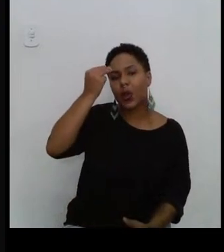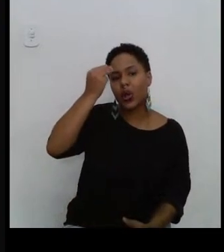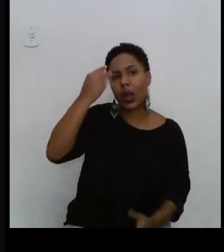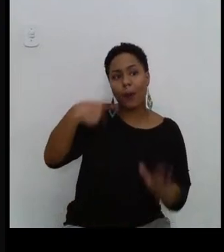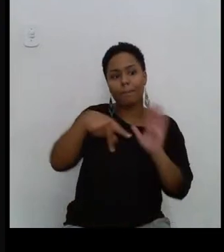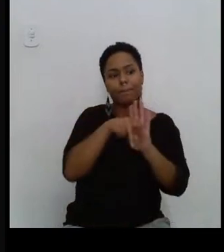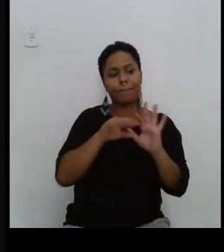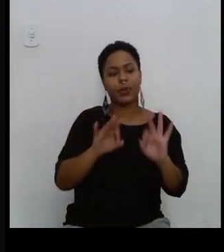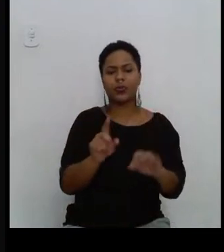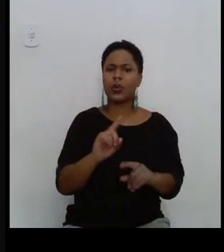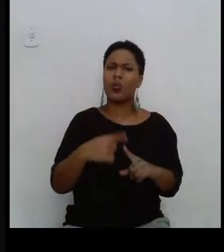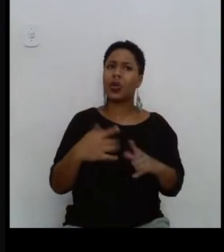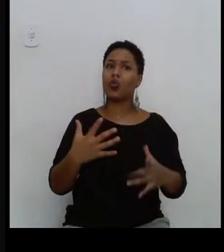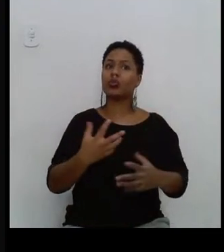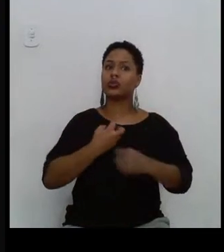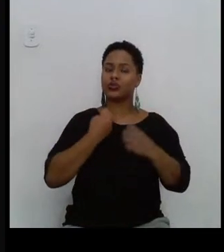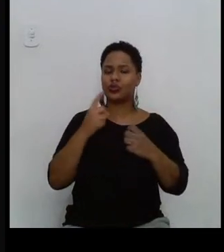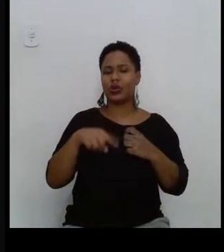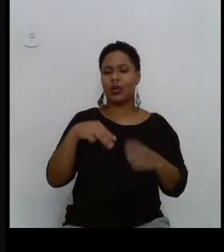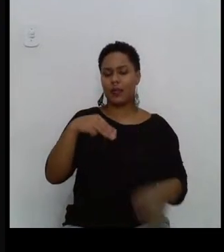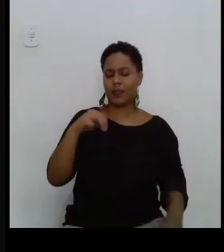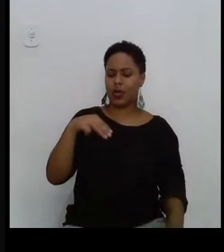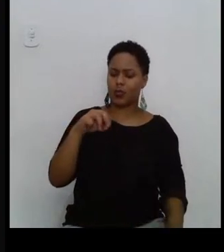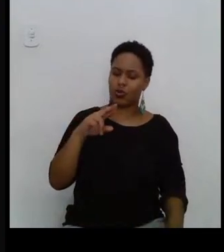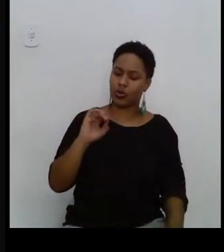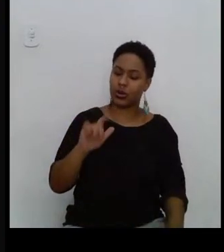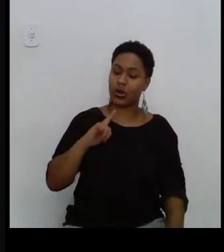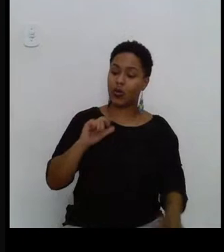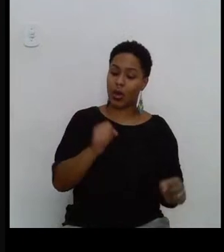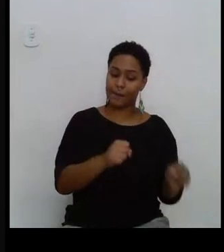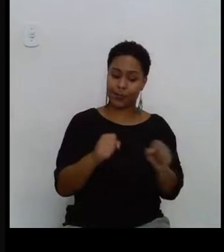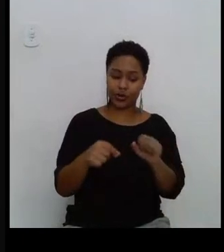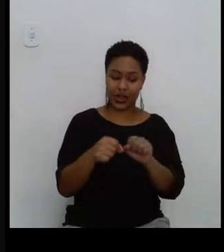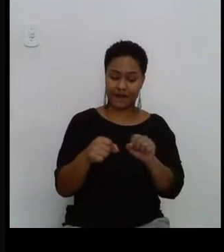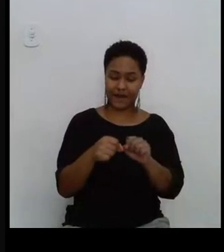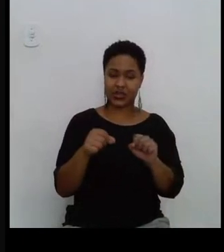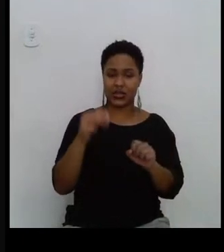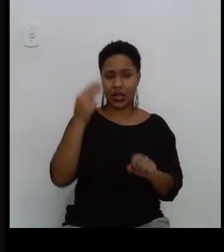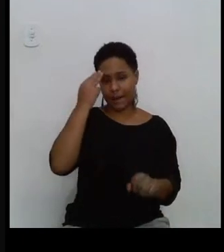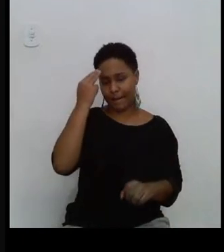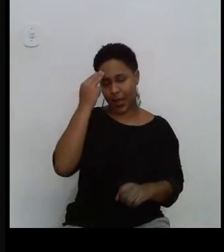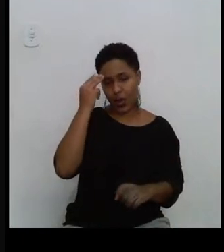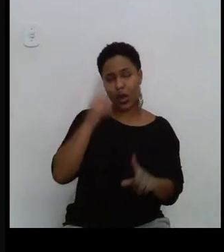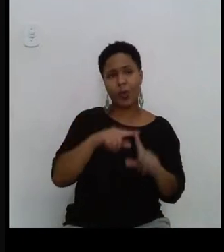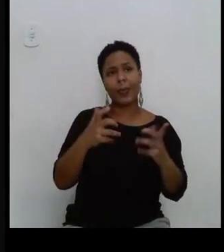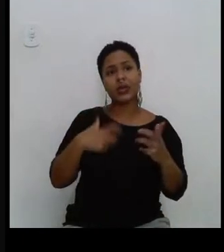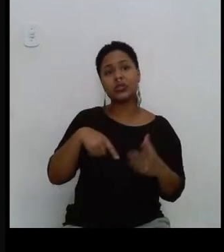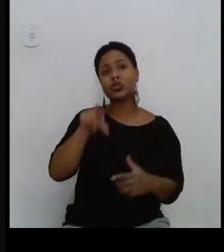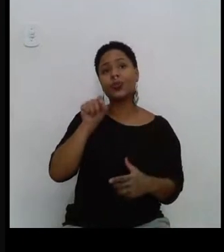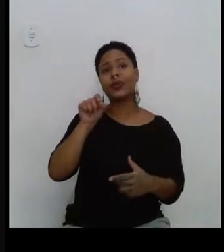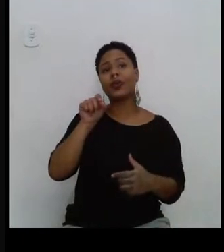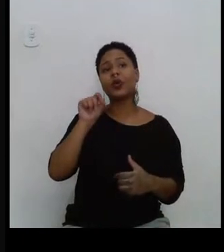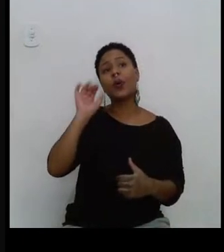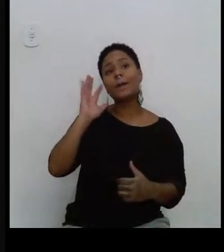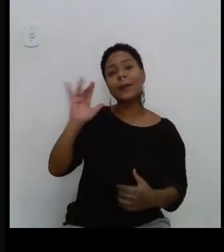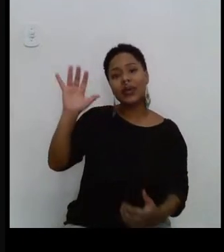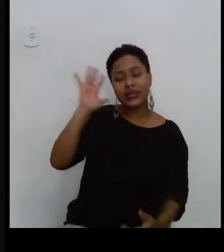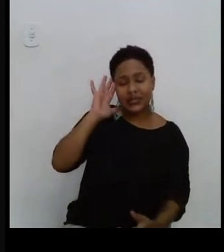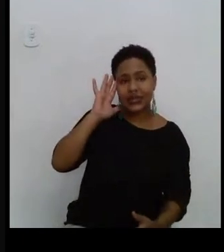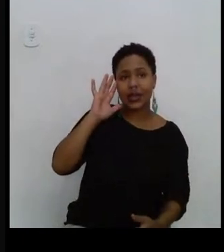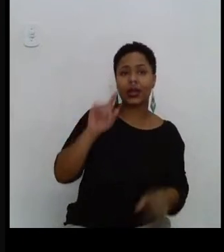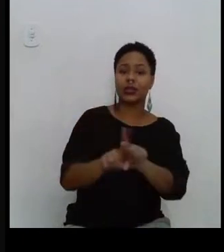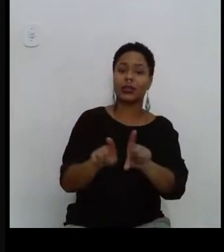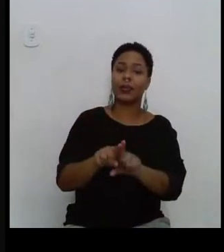Power do anax a memória sou a prefeita 5/8 propósito imagem Adam Brody